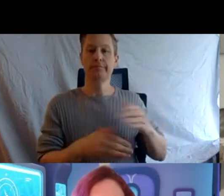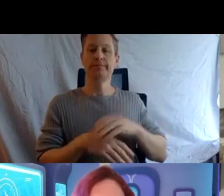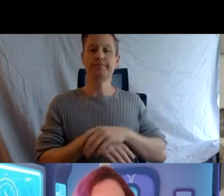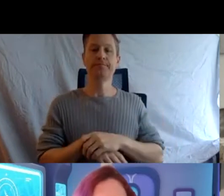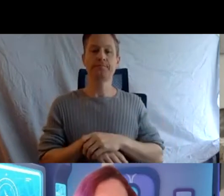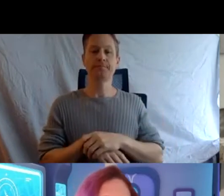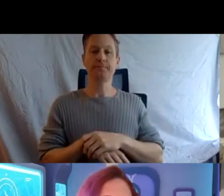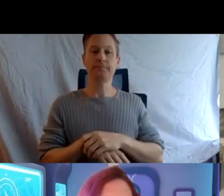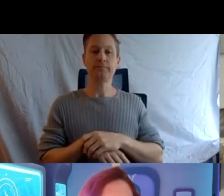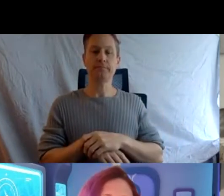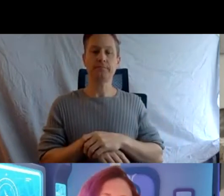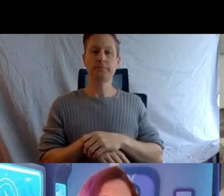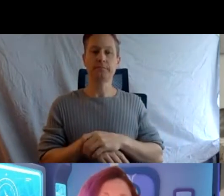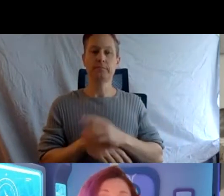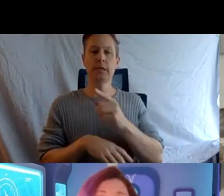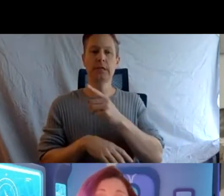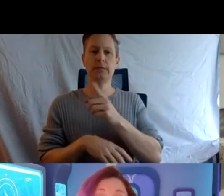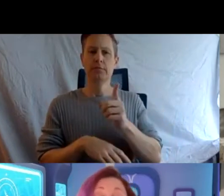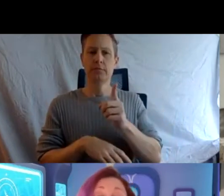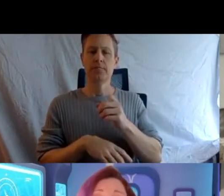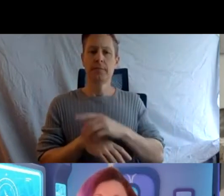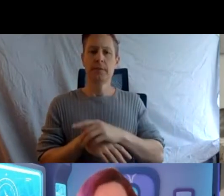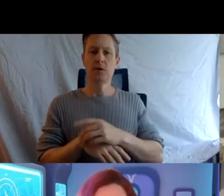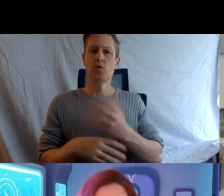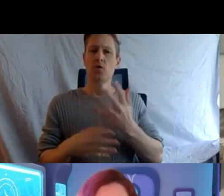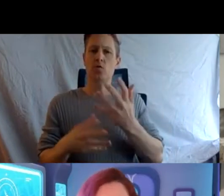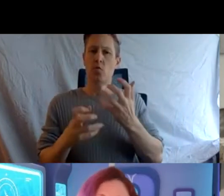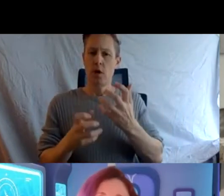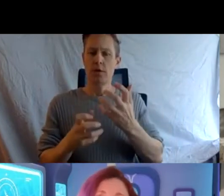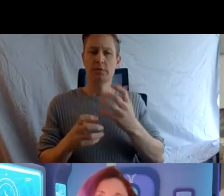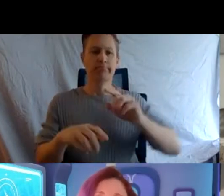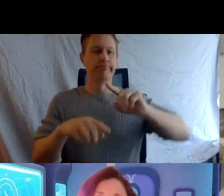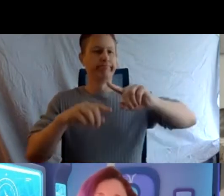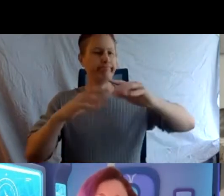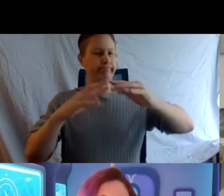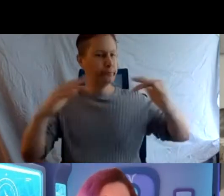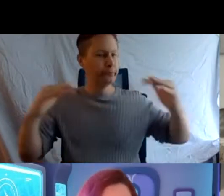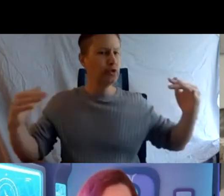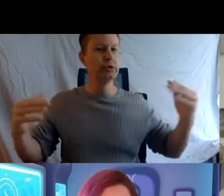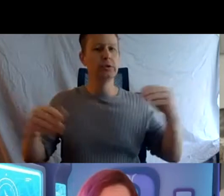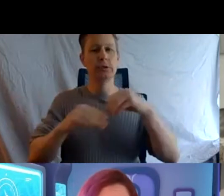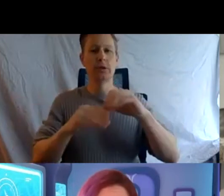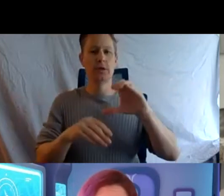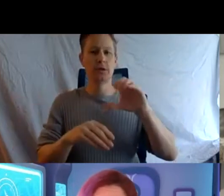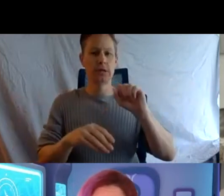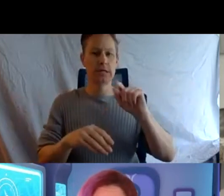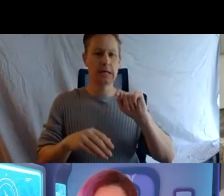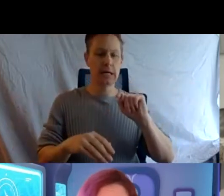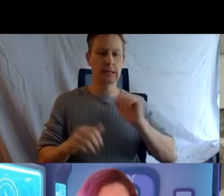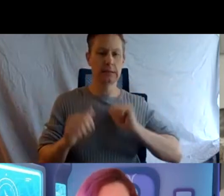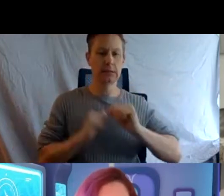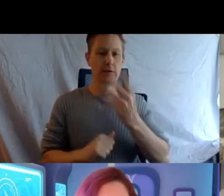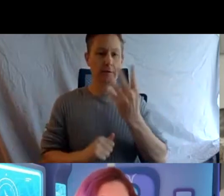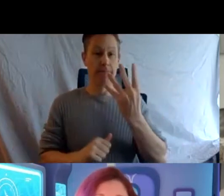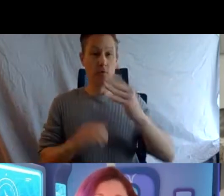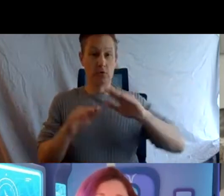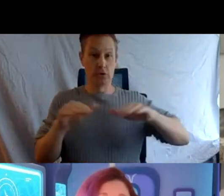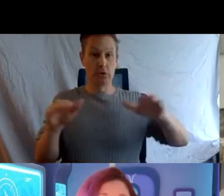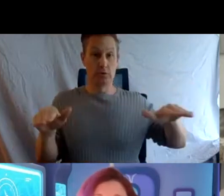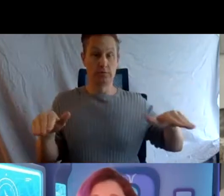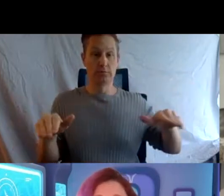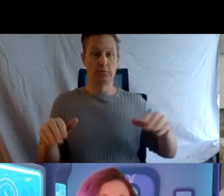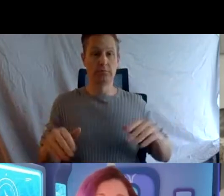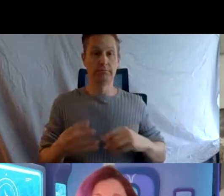they really were keen on having a very diverse cast among the 4 children. And I think it